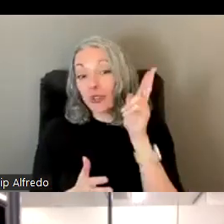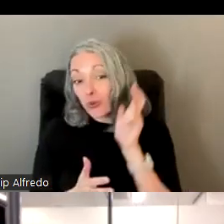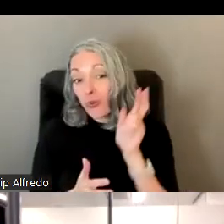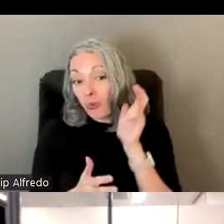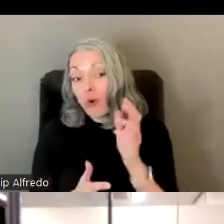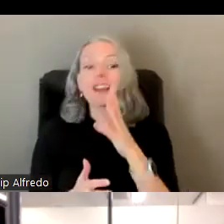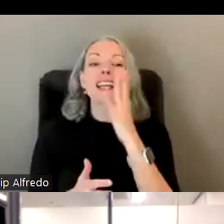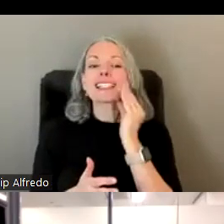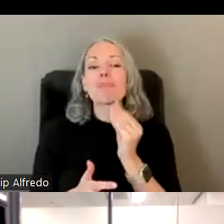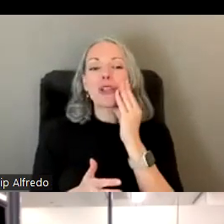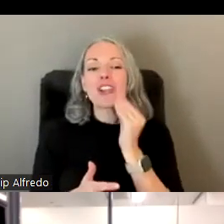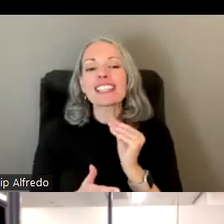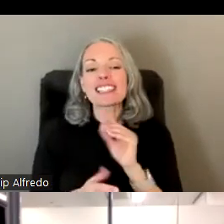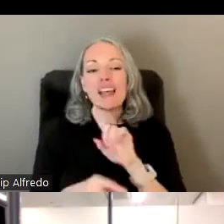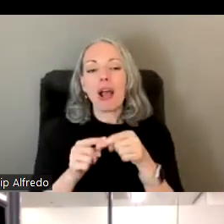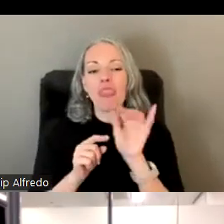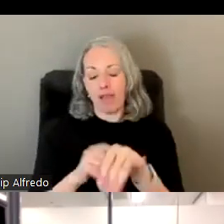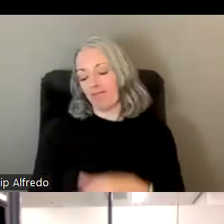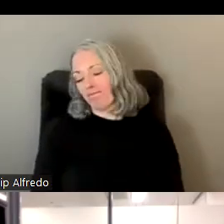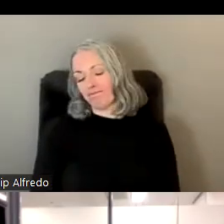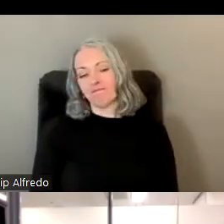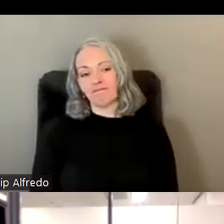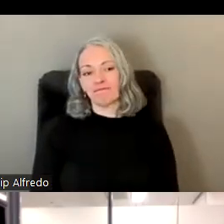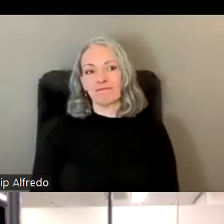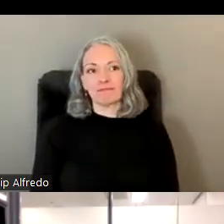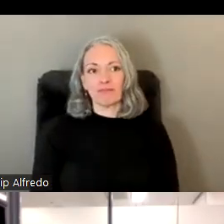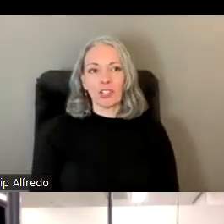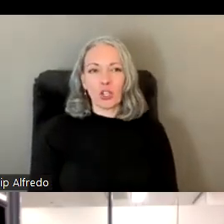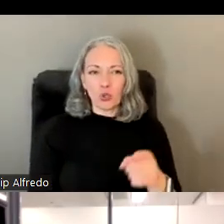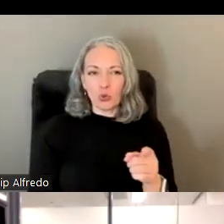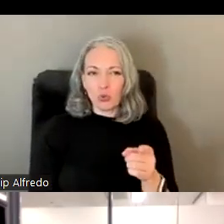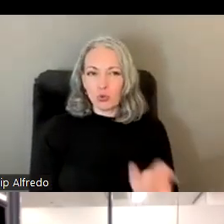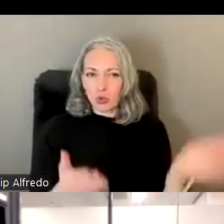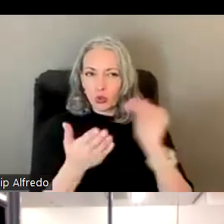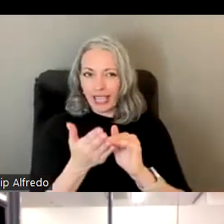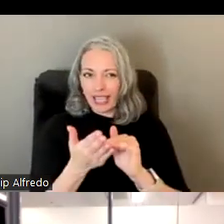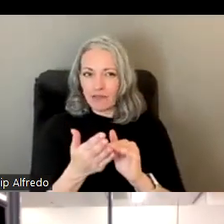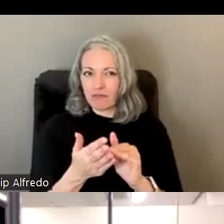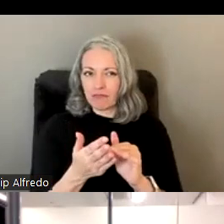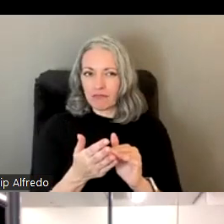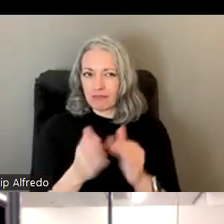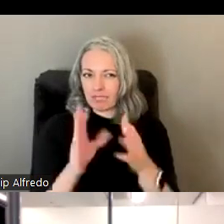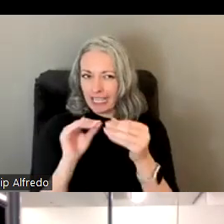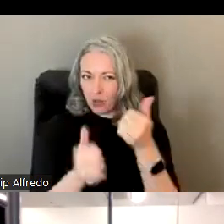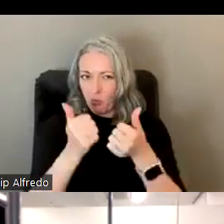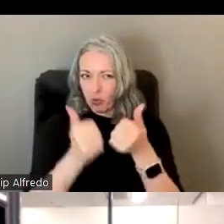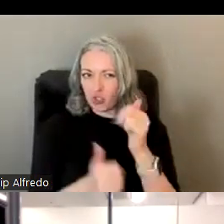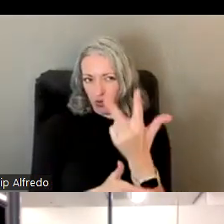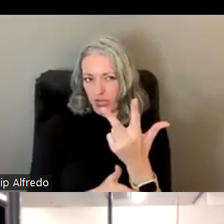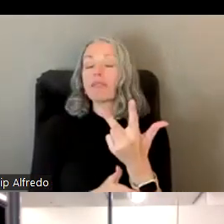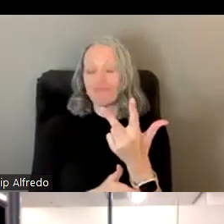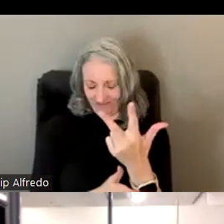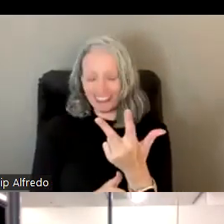expertise about that. Catherine, would you say the three again that you'd like us to Yes. So that's an